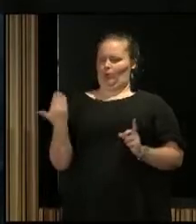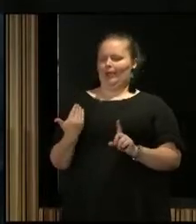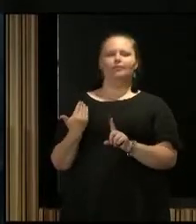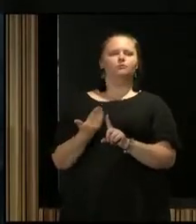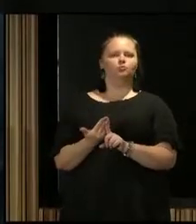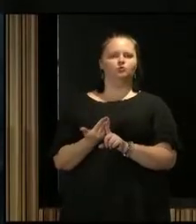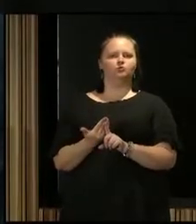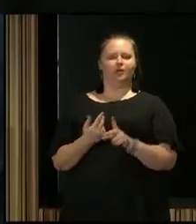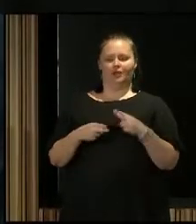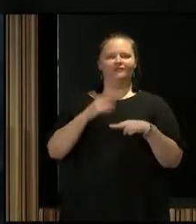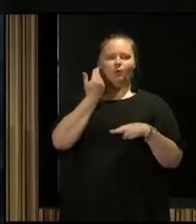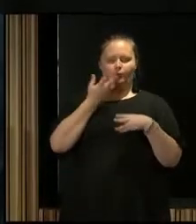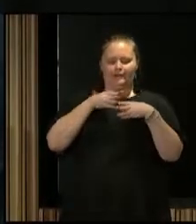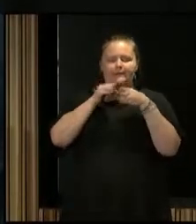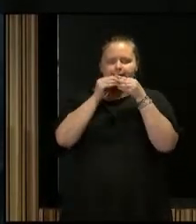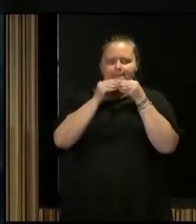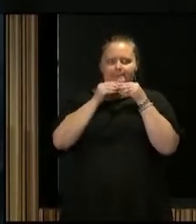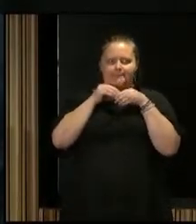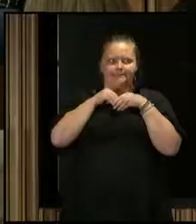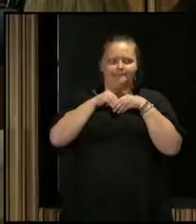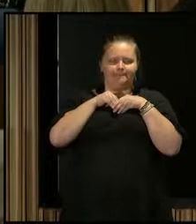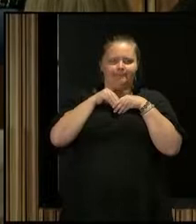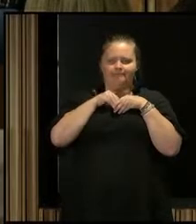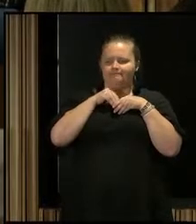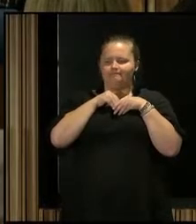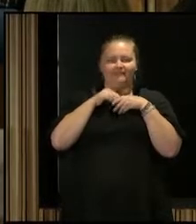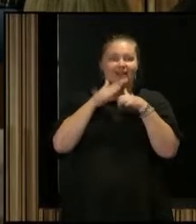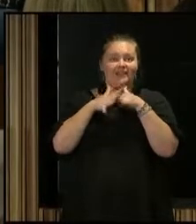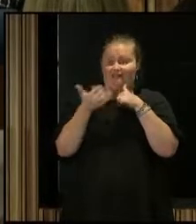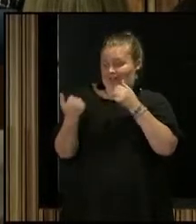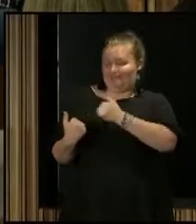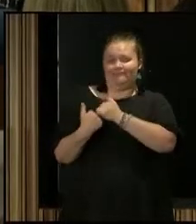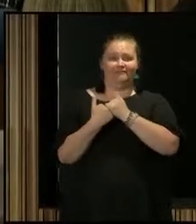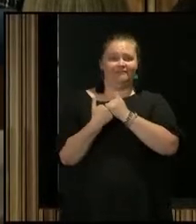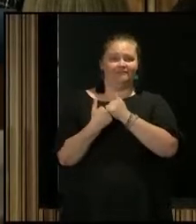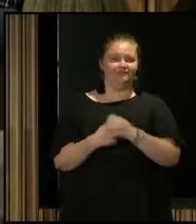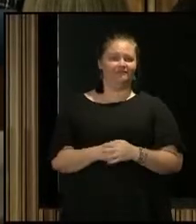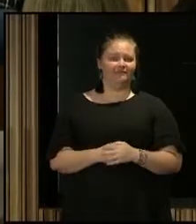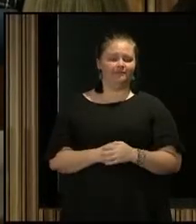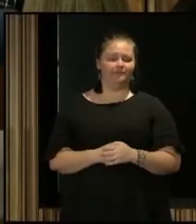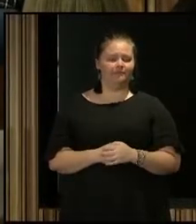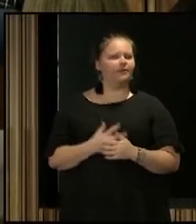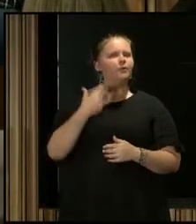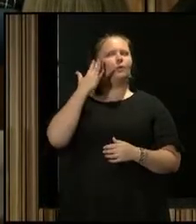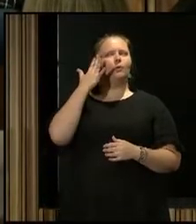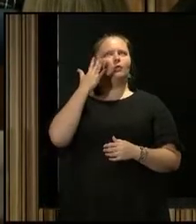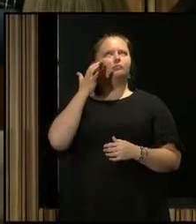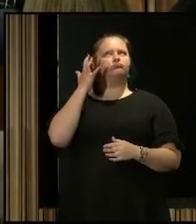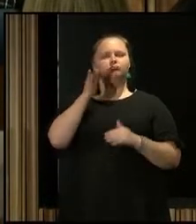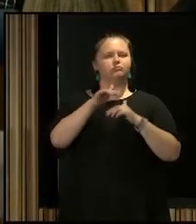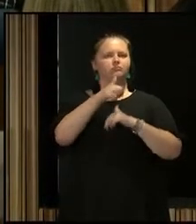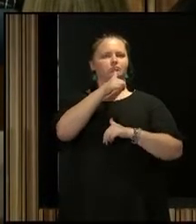help. If you keep it to yourself, you will never have anyone on board. And so, like, when I think about pub choir,